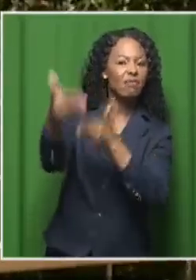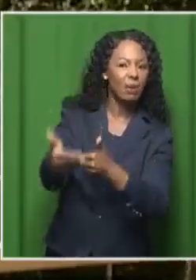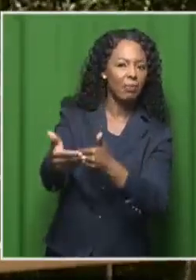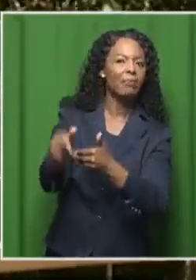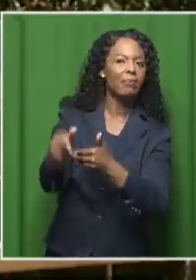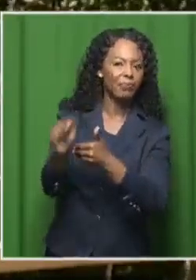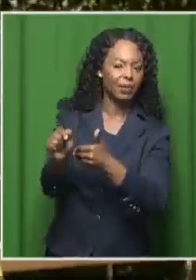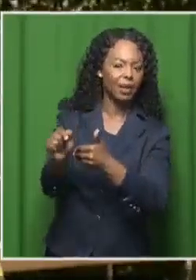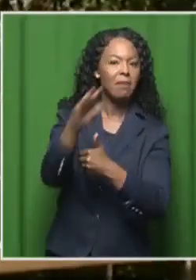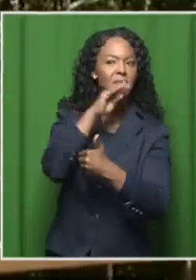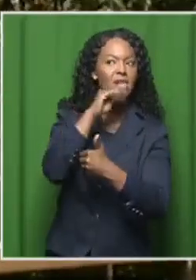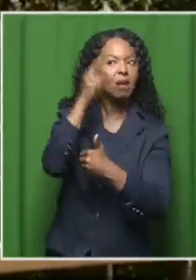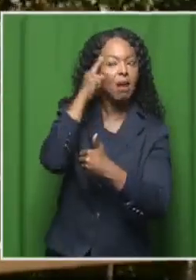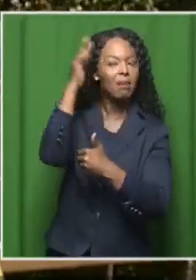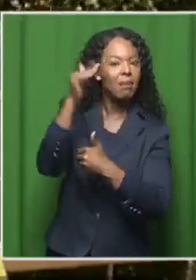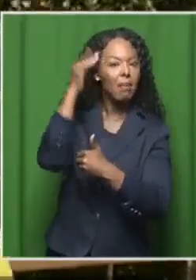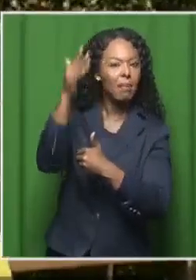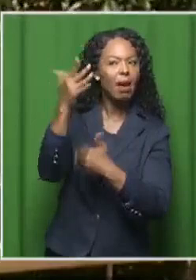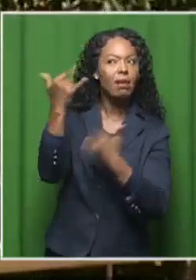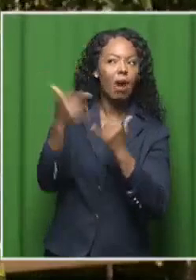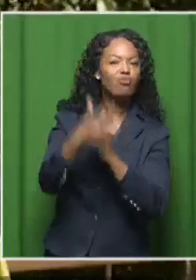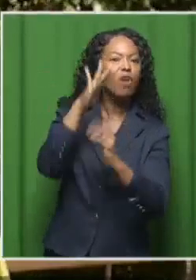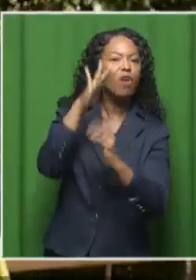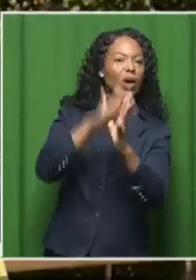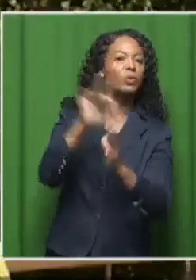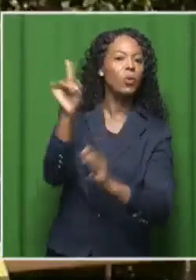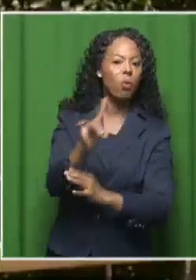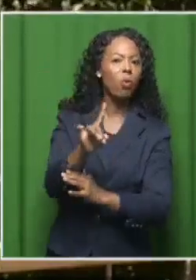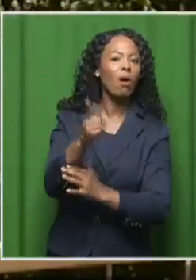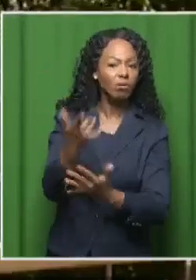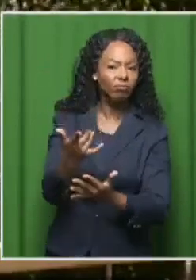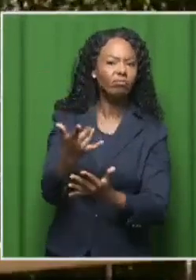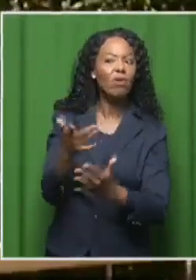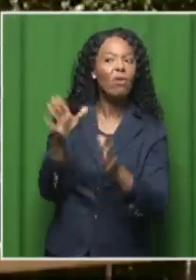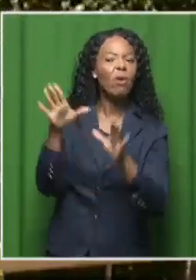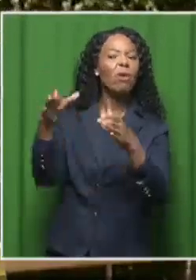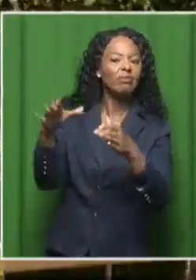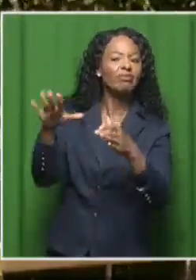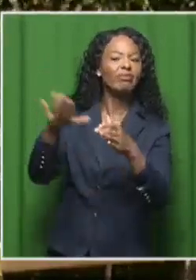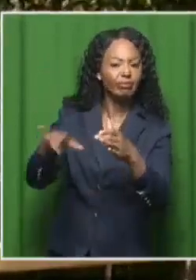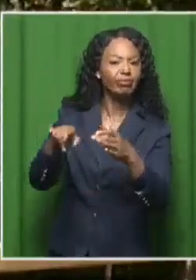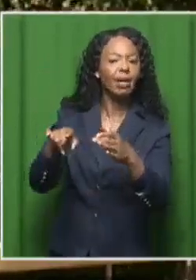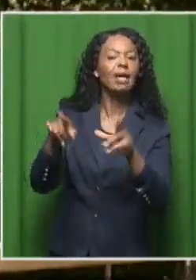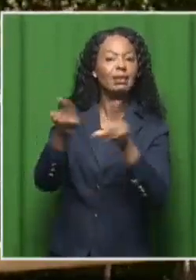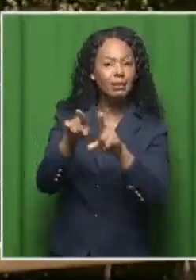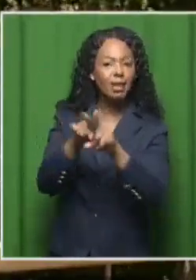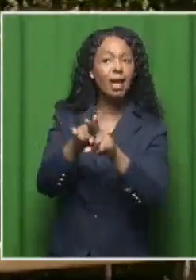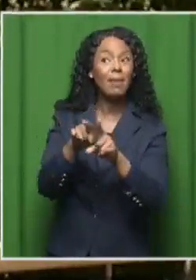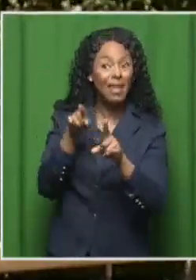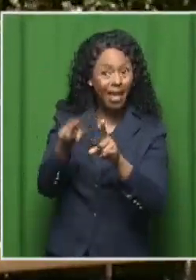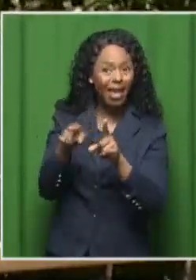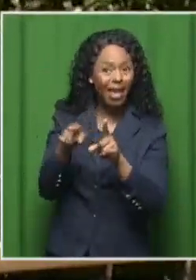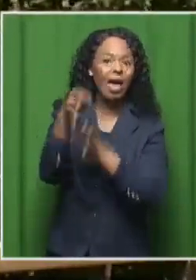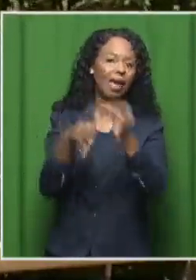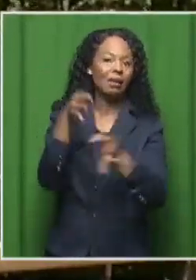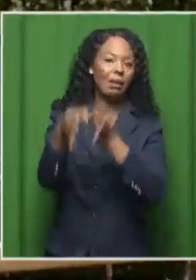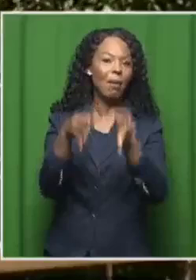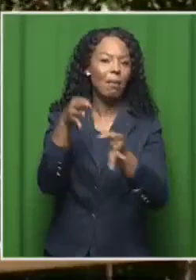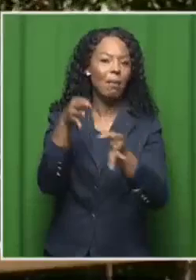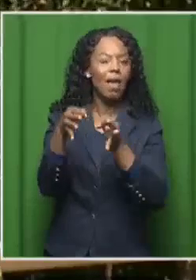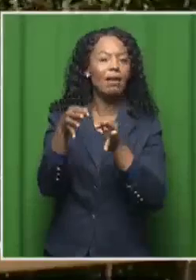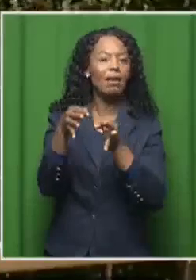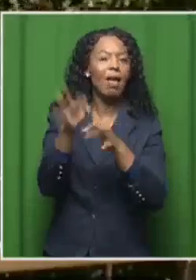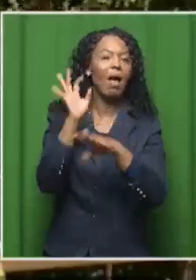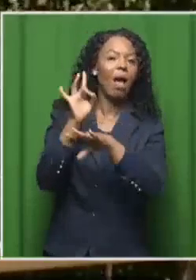You have to consider what the priorities are for said party, and then that also gives a guideline of